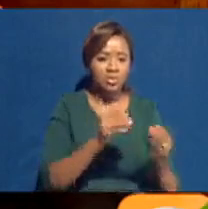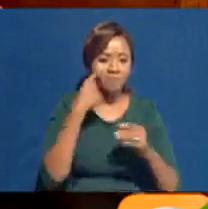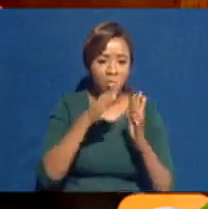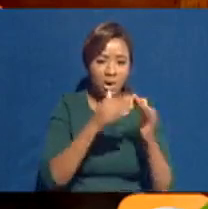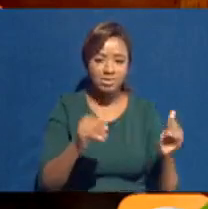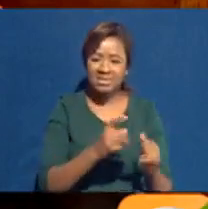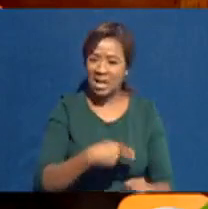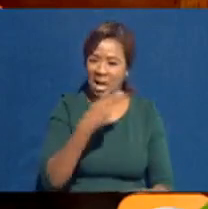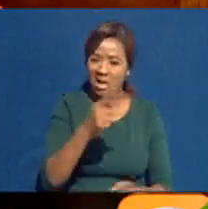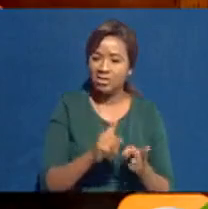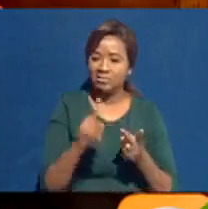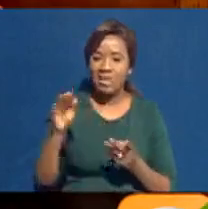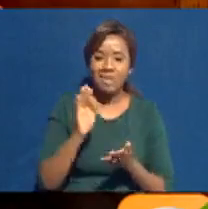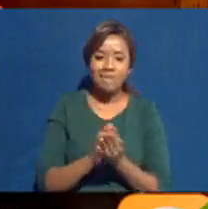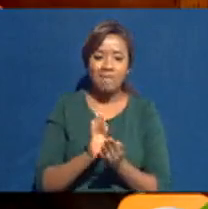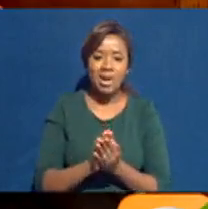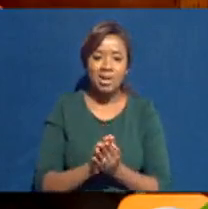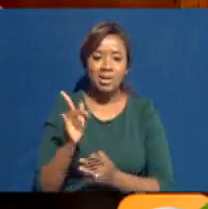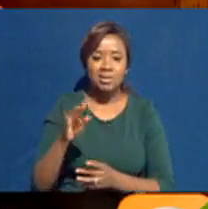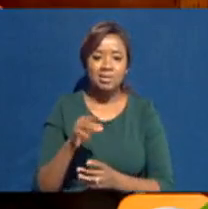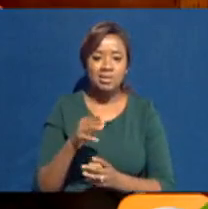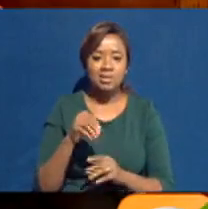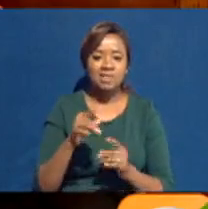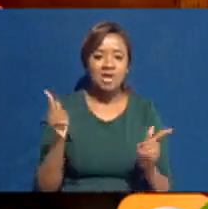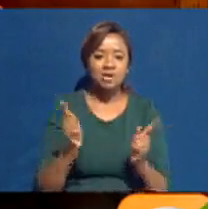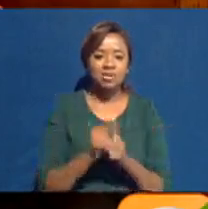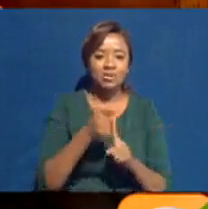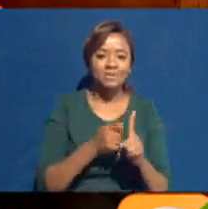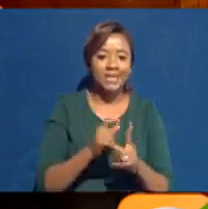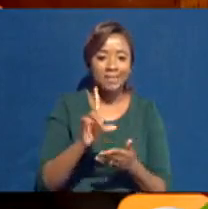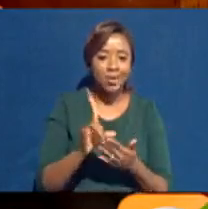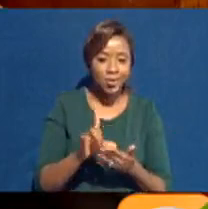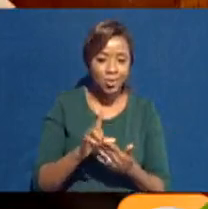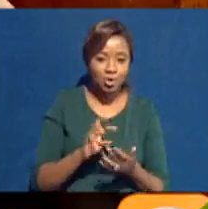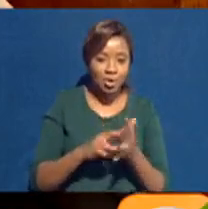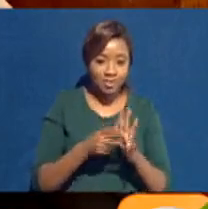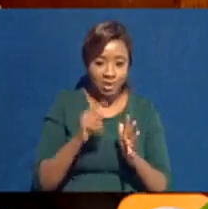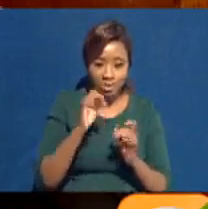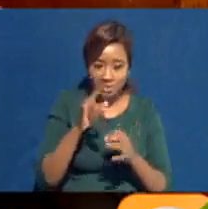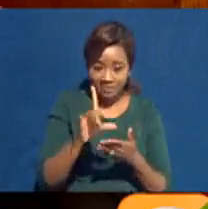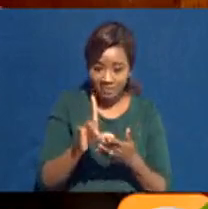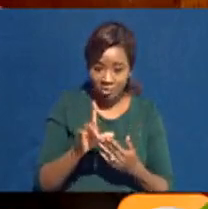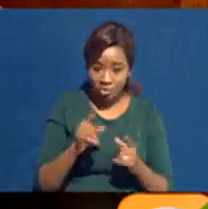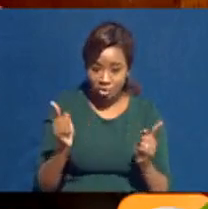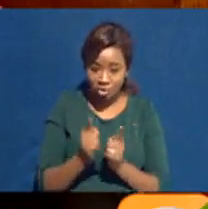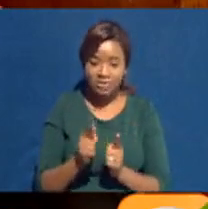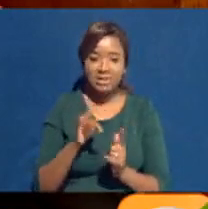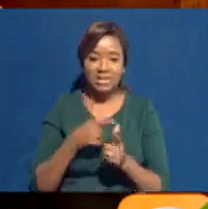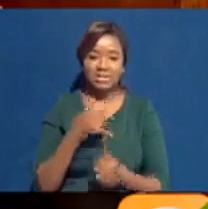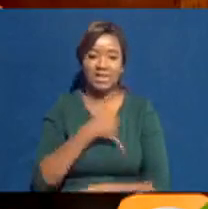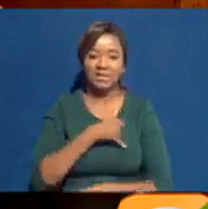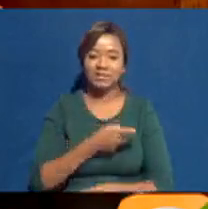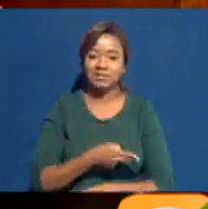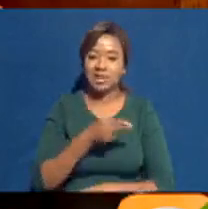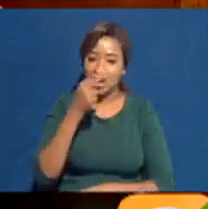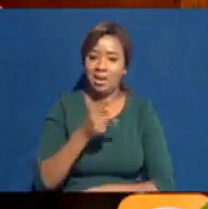our banks, they use what is called short-term lending. So you know what happens when it is short-term and high interest? It means that